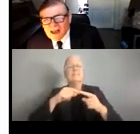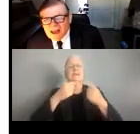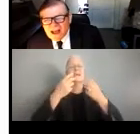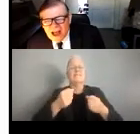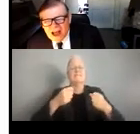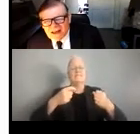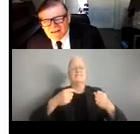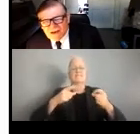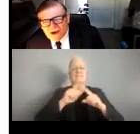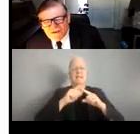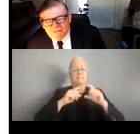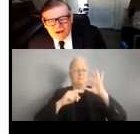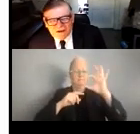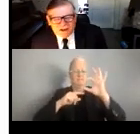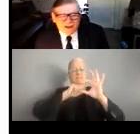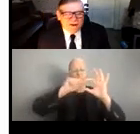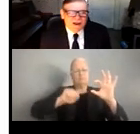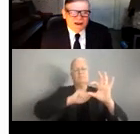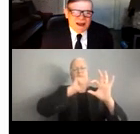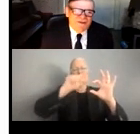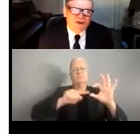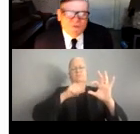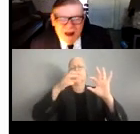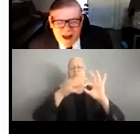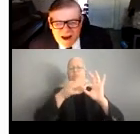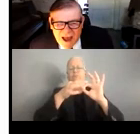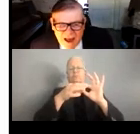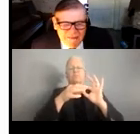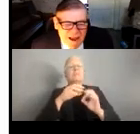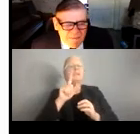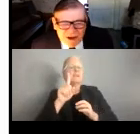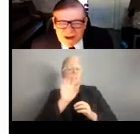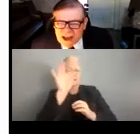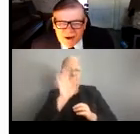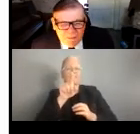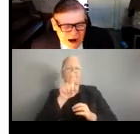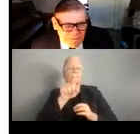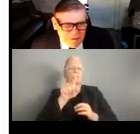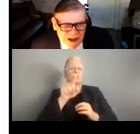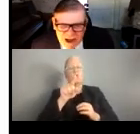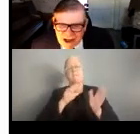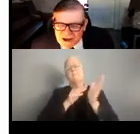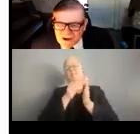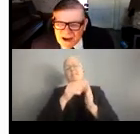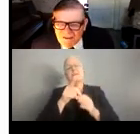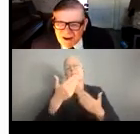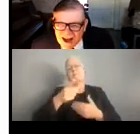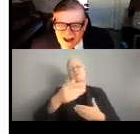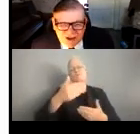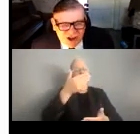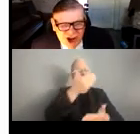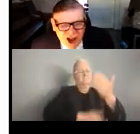circle. And often posed is the question, if you're a millionaire, but you say you're a paraplegic and you have